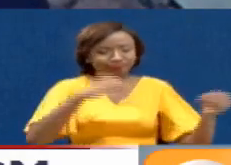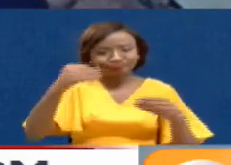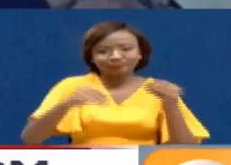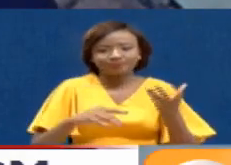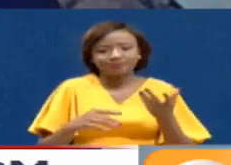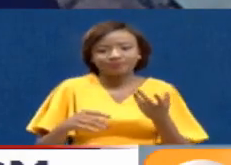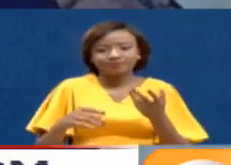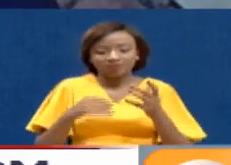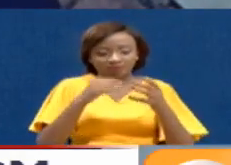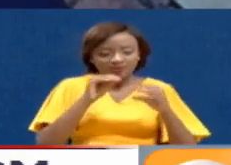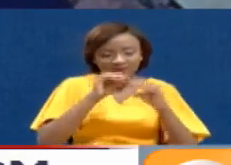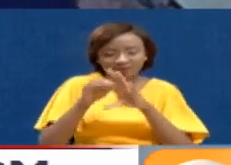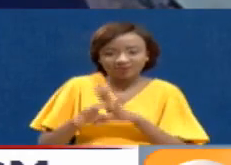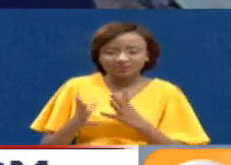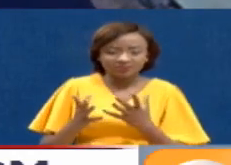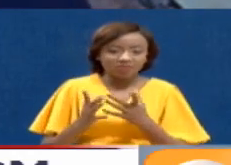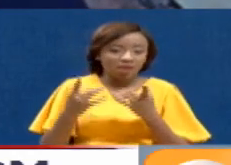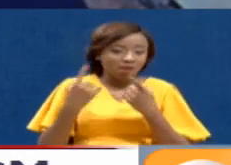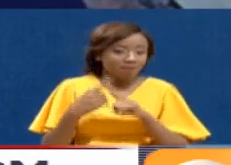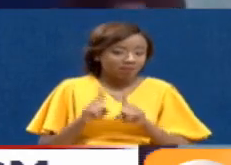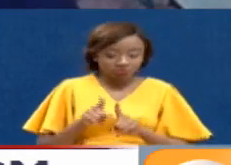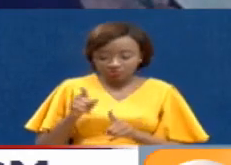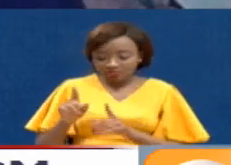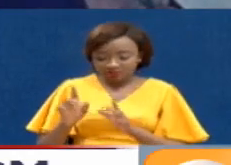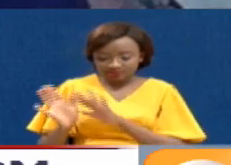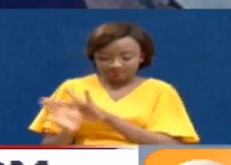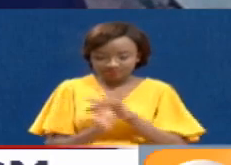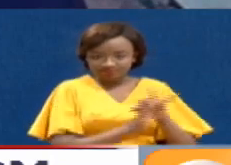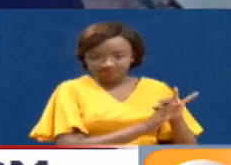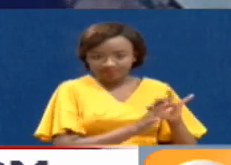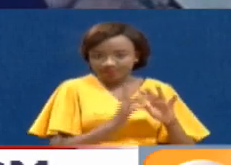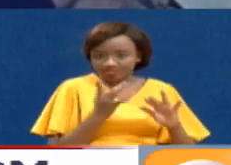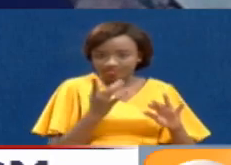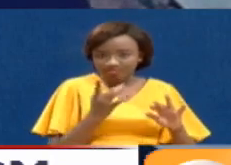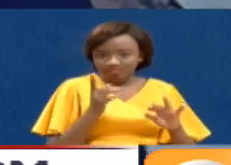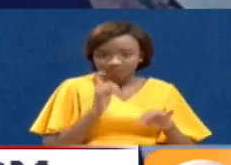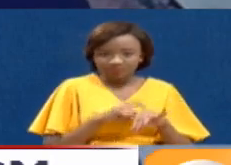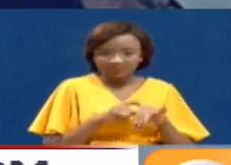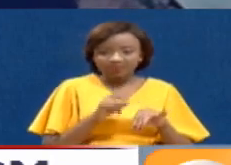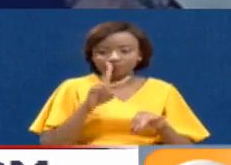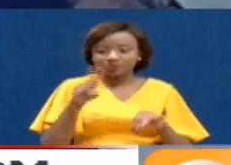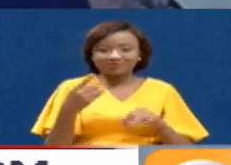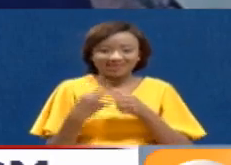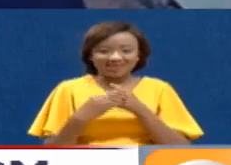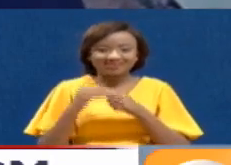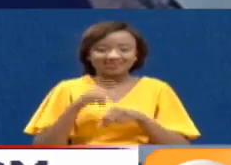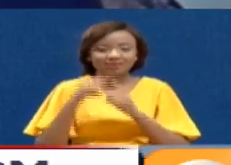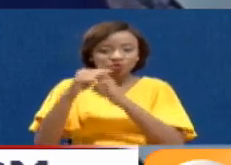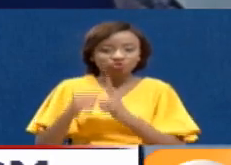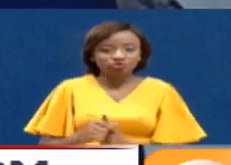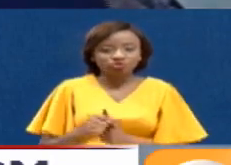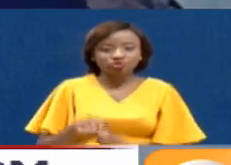their investments. Now, compare this with the first half year after the crisis of 2008, when the total amount